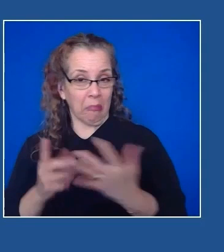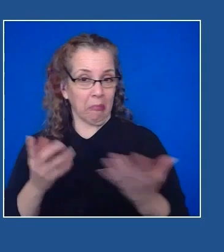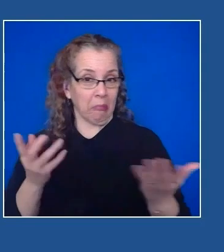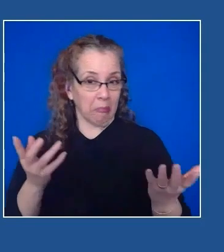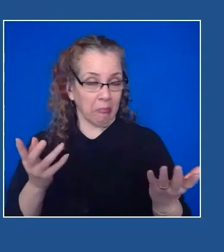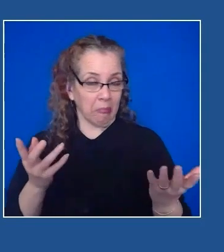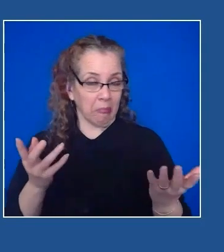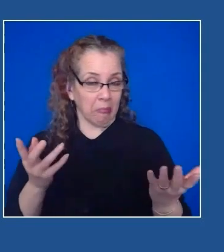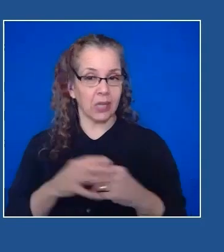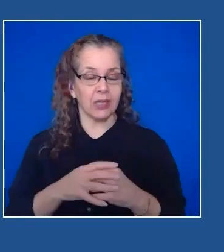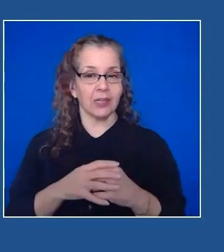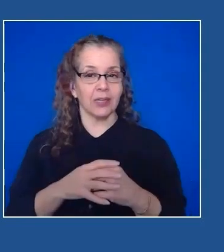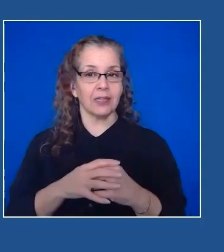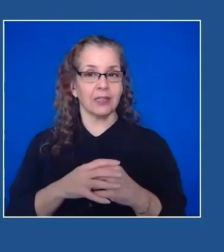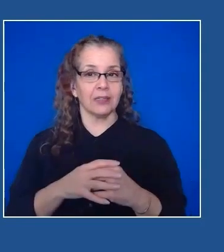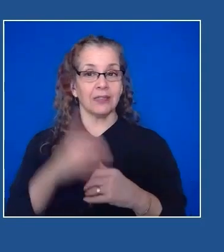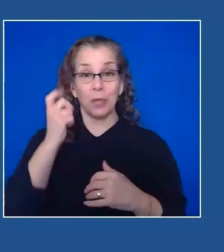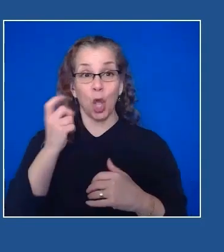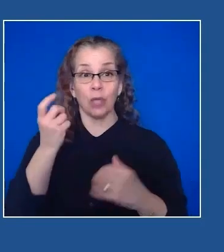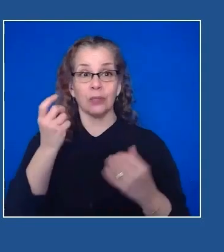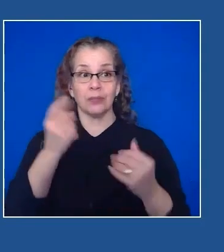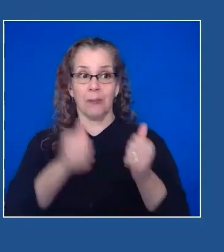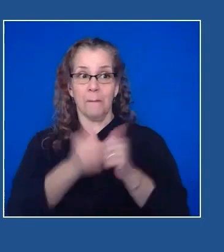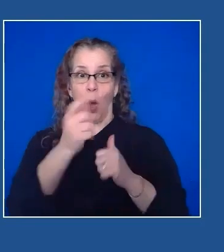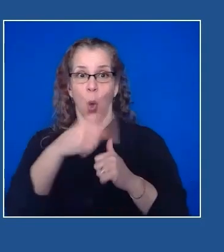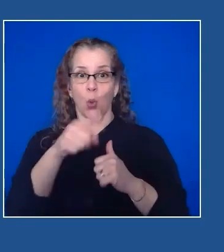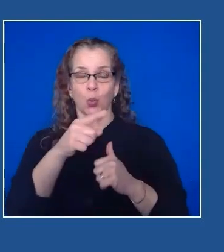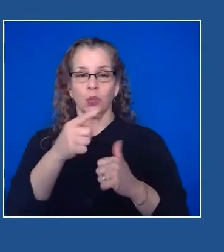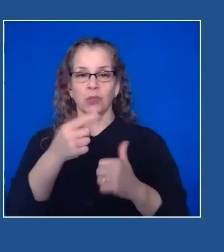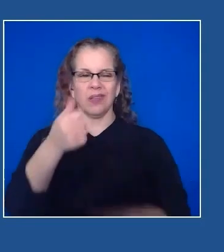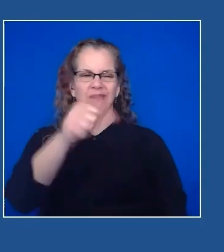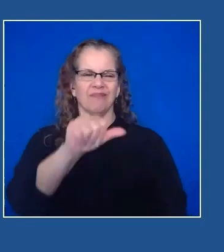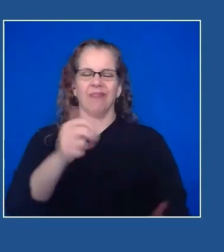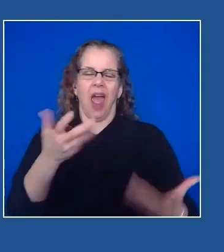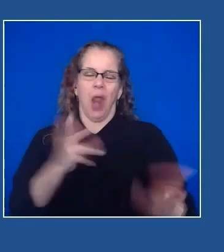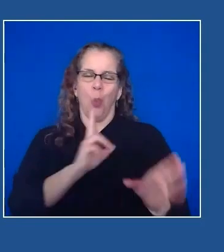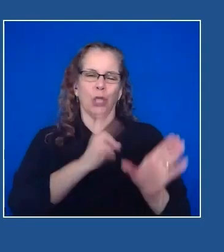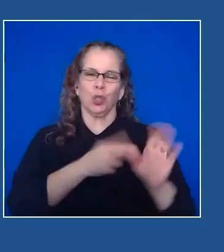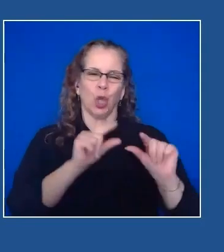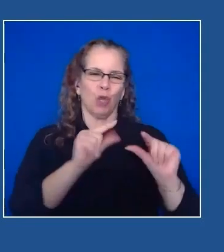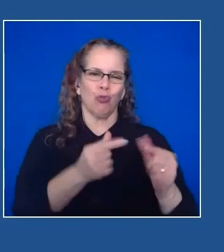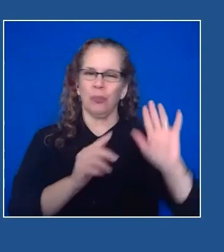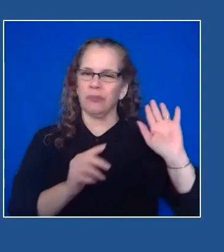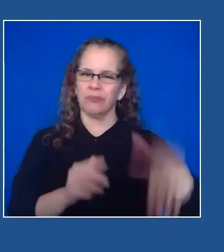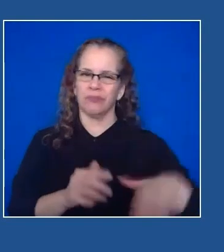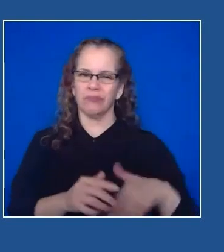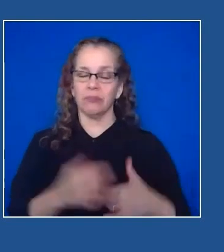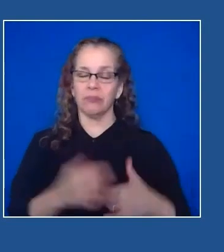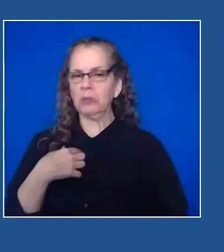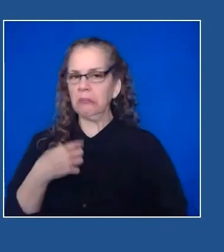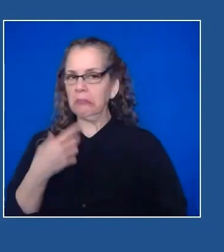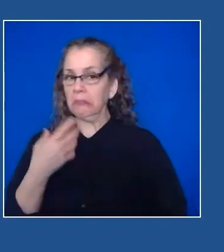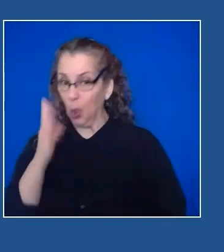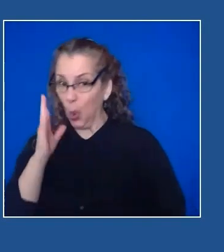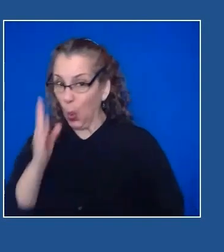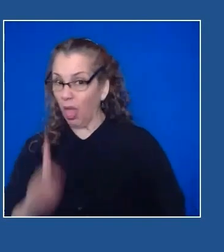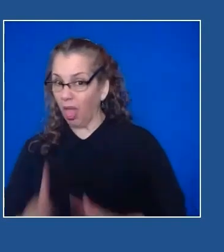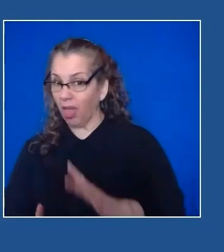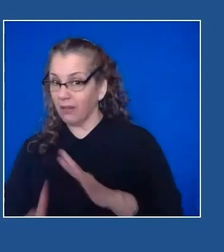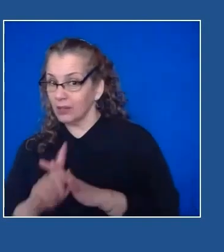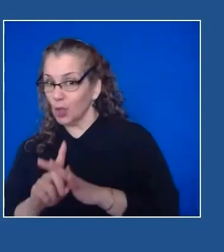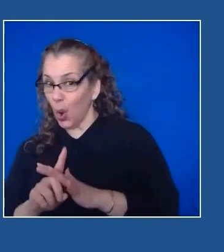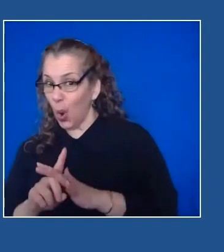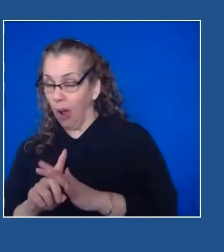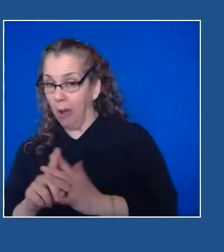many of whom actually turned down an invitation to join. So is anyone going to be interested in trying this out? If they try it out once, are they going to